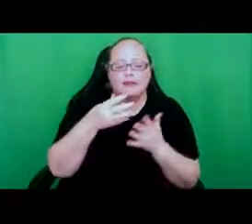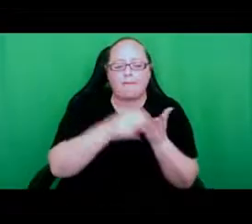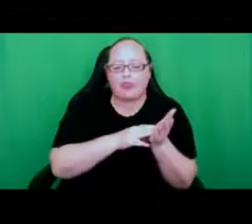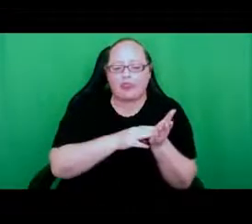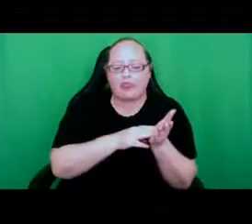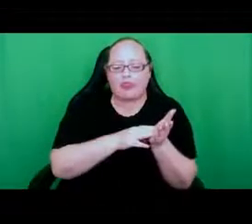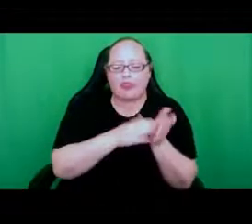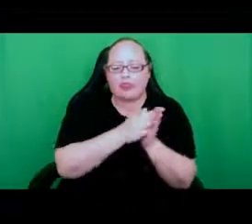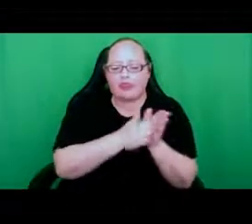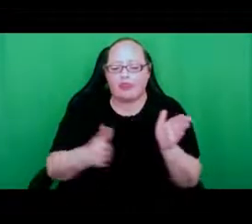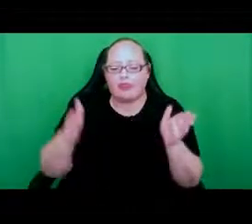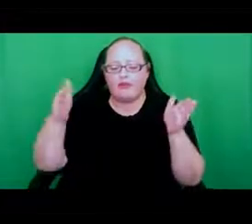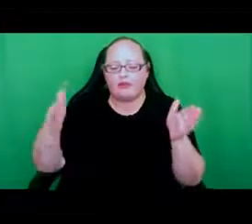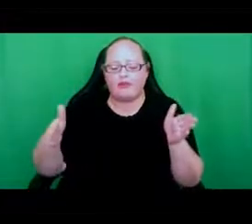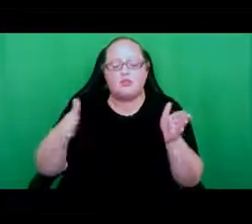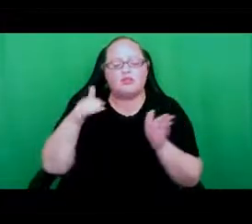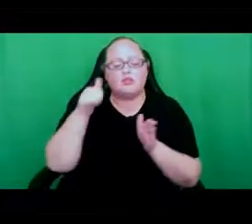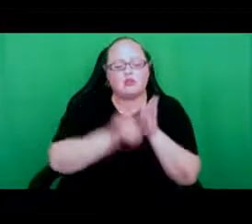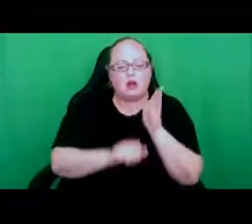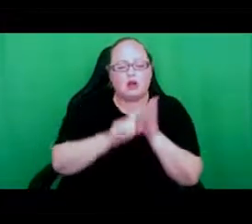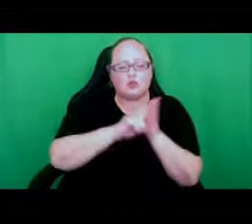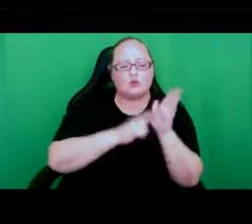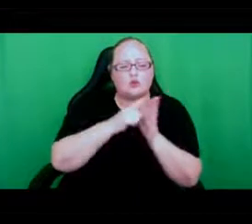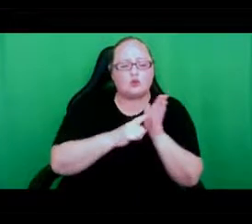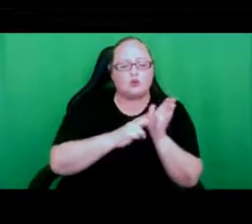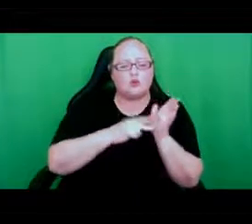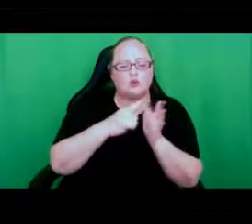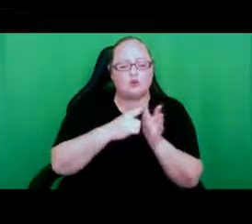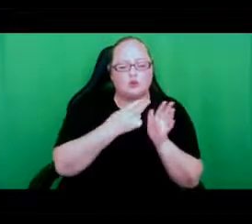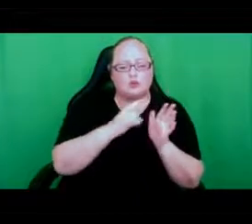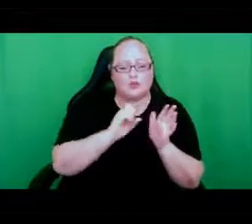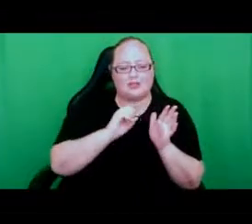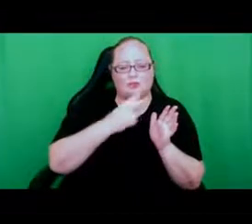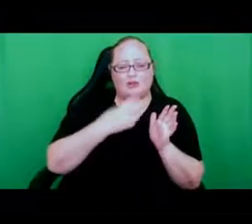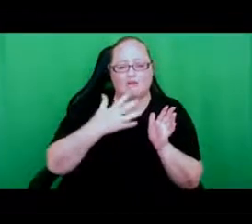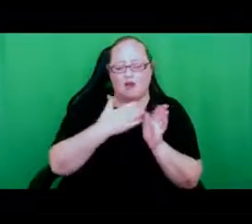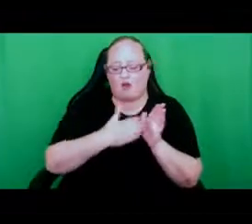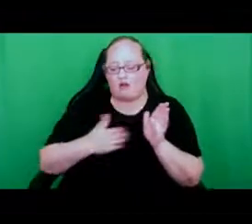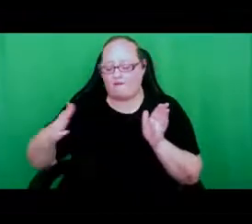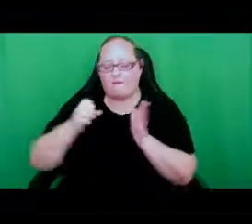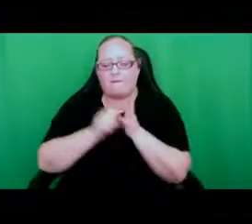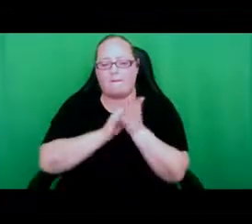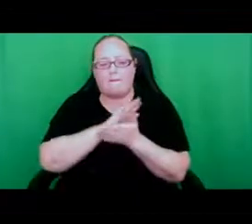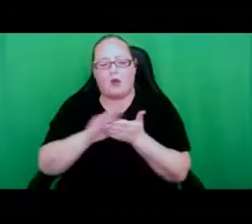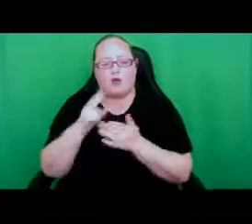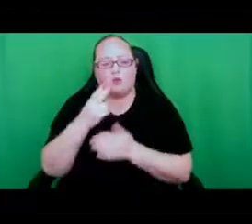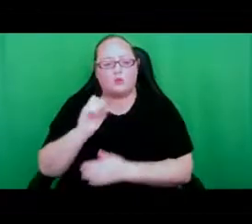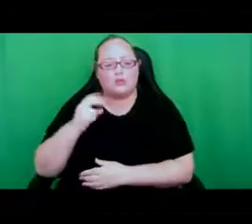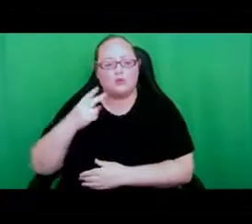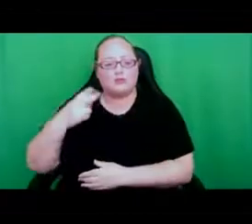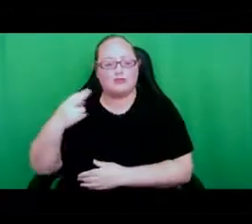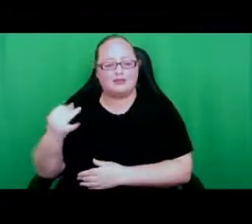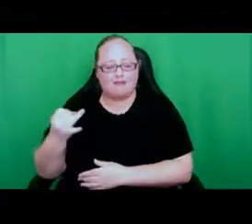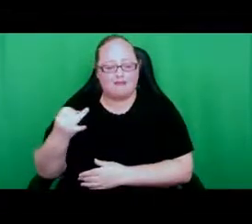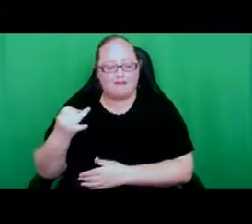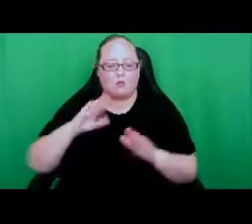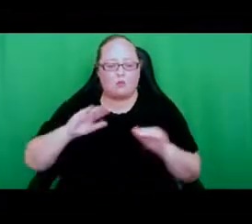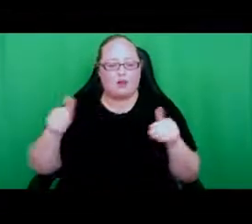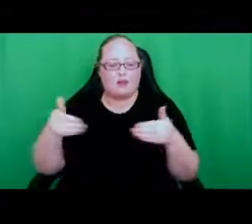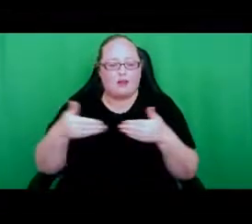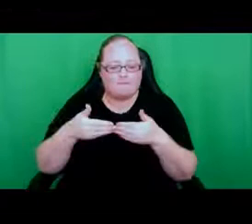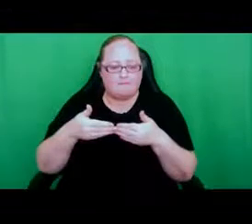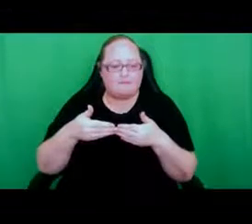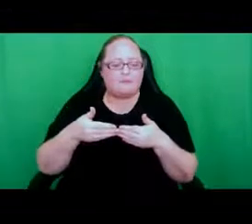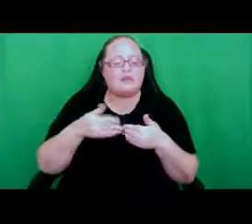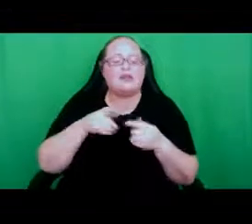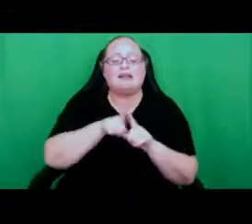June 2025 to March 2027. A diversion will be put in